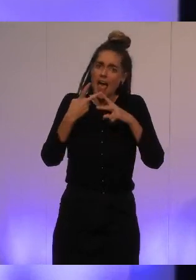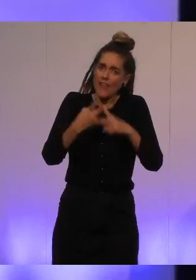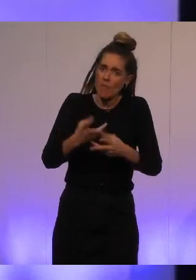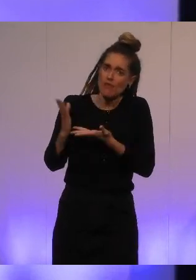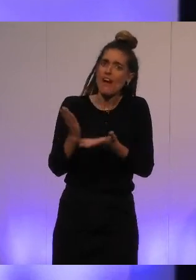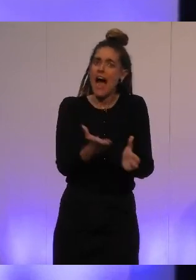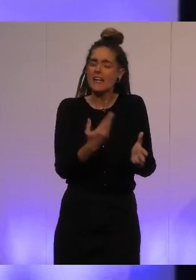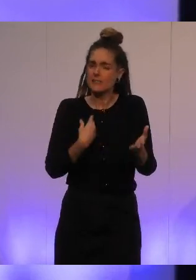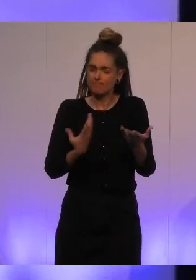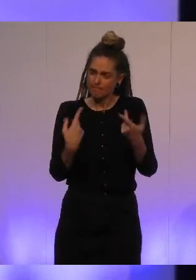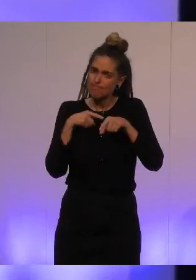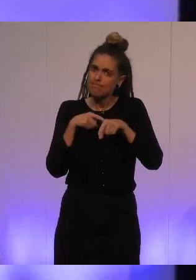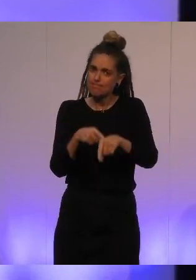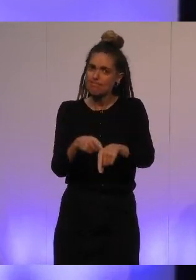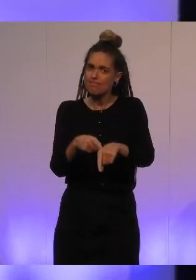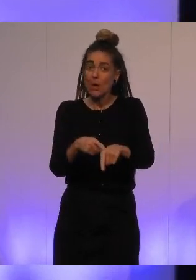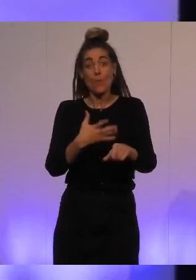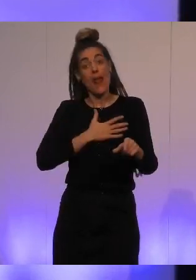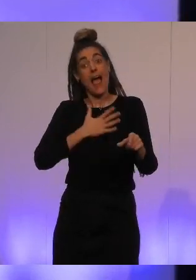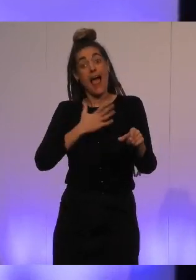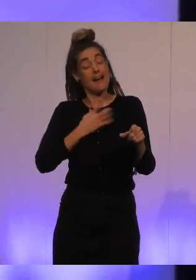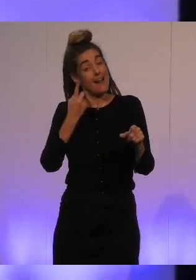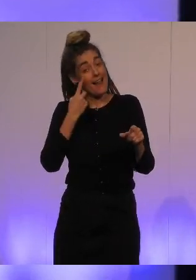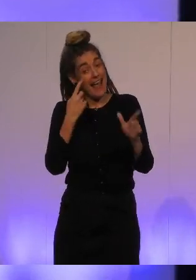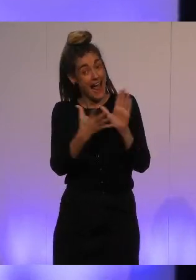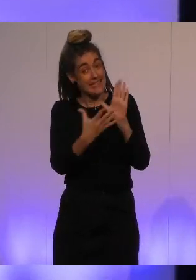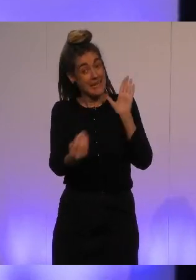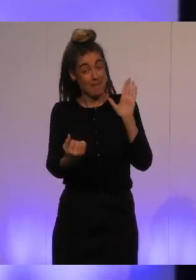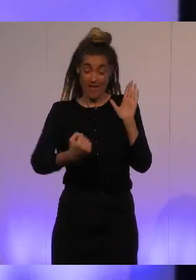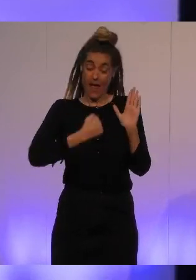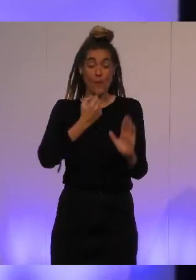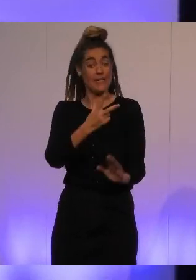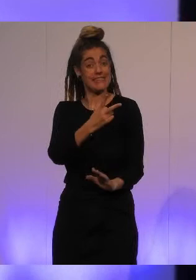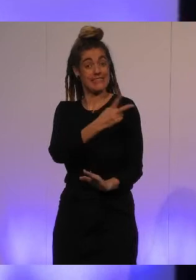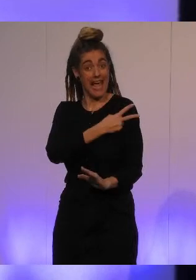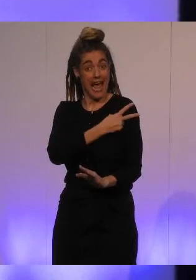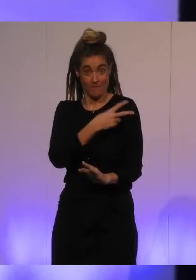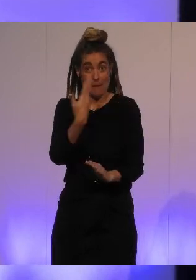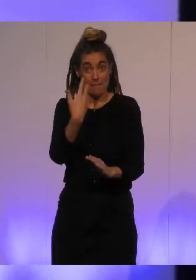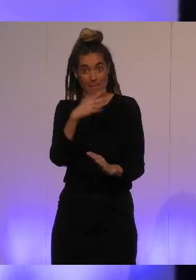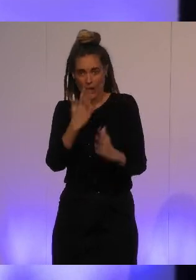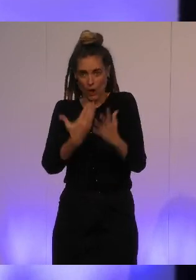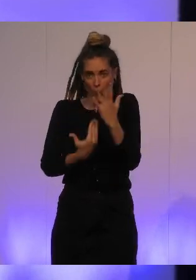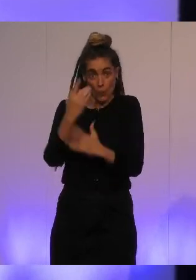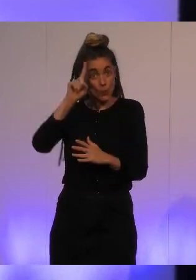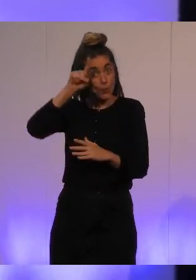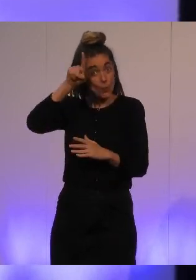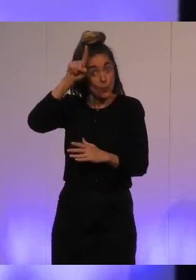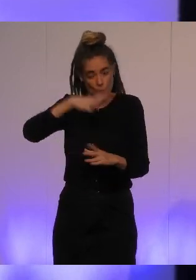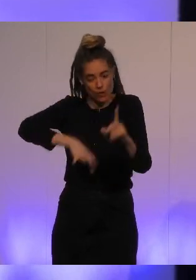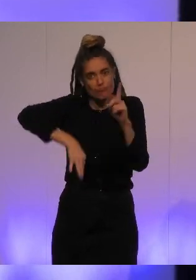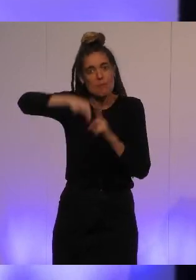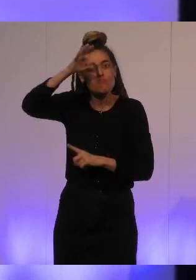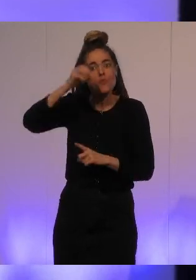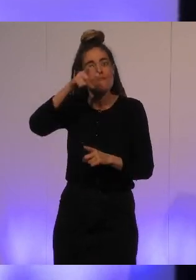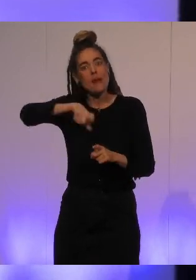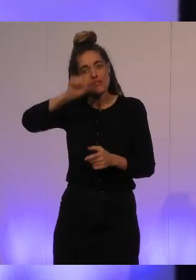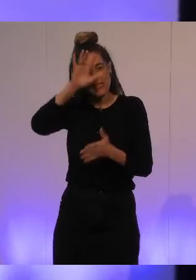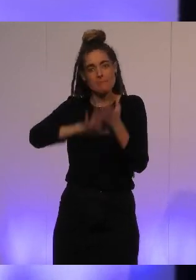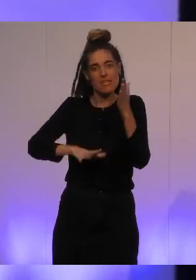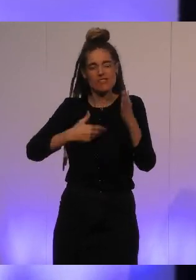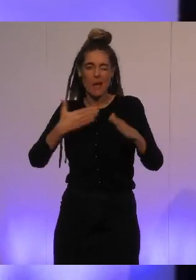like to share an example of how one of our own people has led an innovation to improve patient experience in a practical